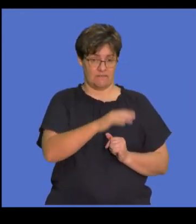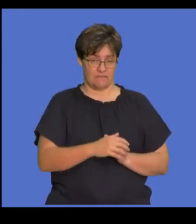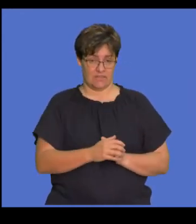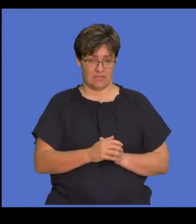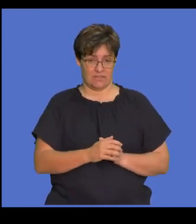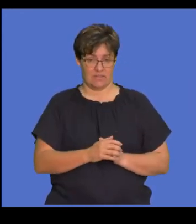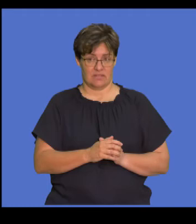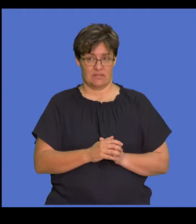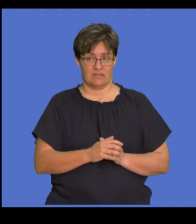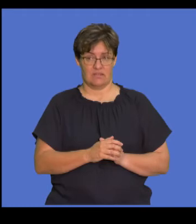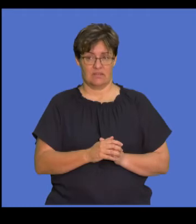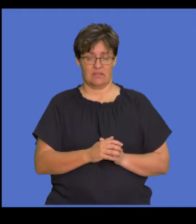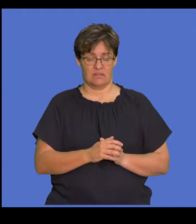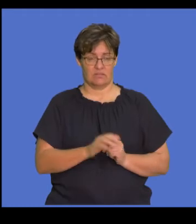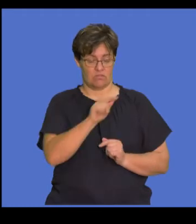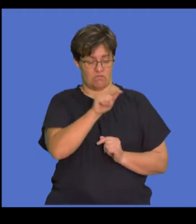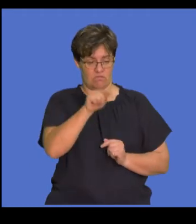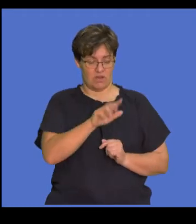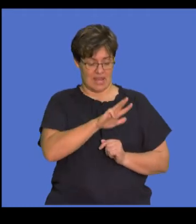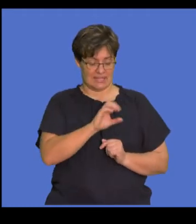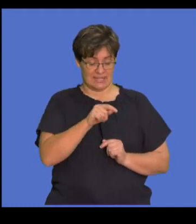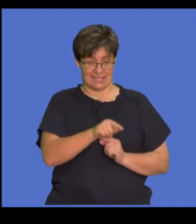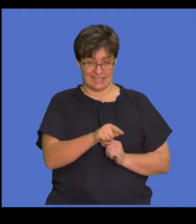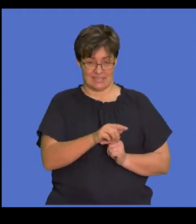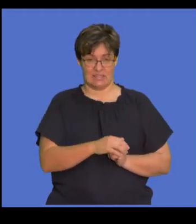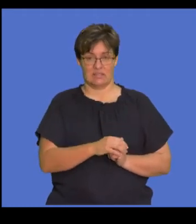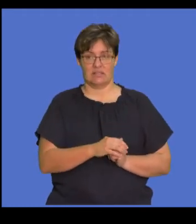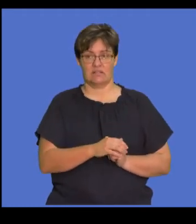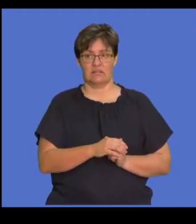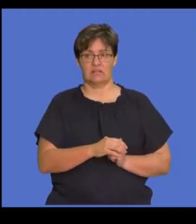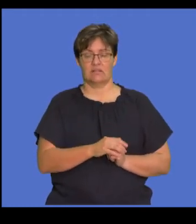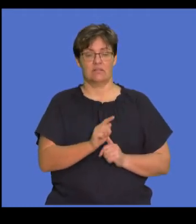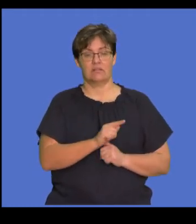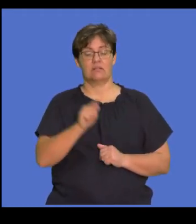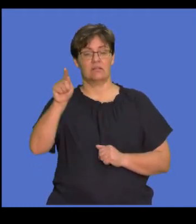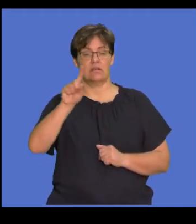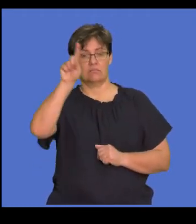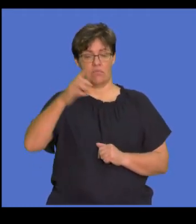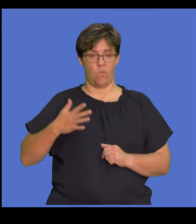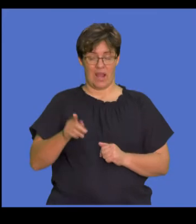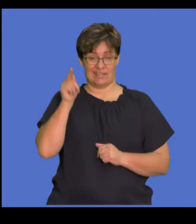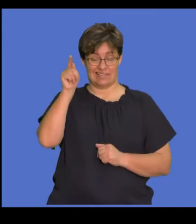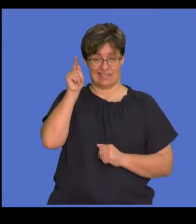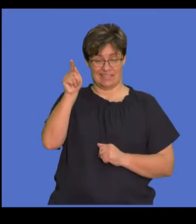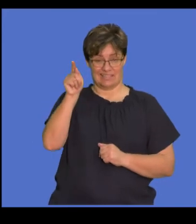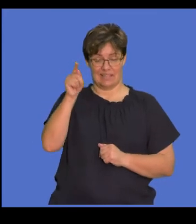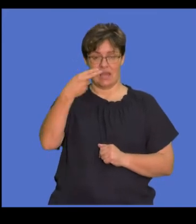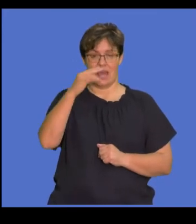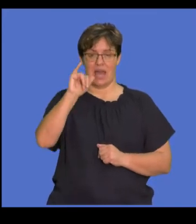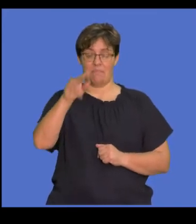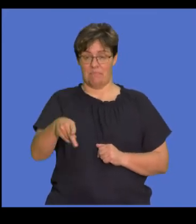20.35. Remember they said it's a right angle triangle, so there's a 90 degrees there. And then I'm trying to find what